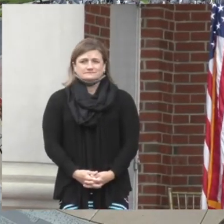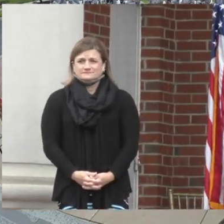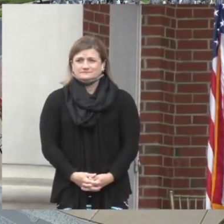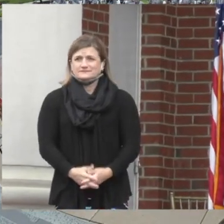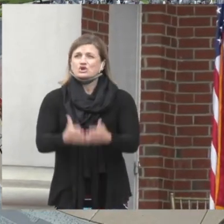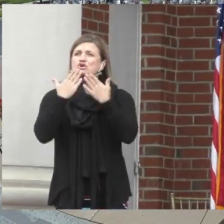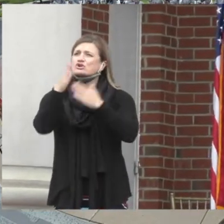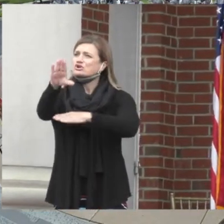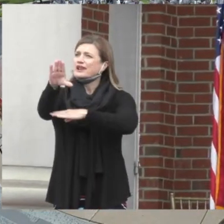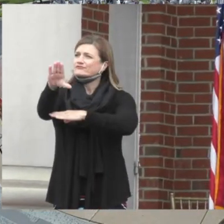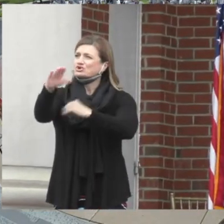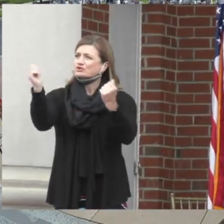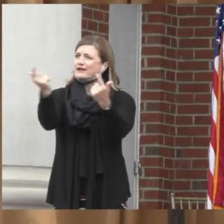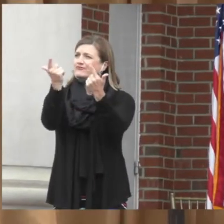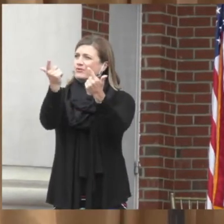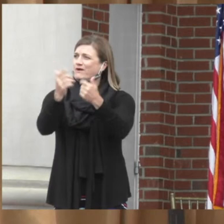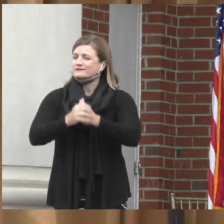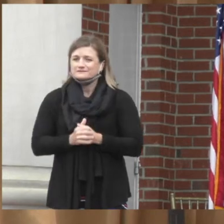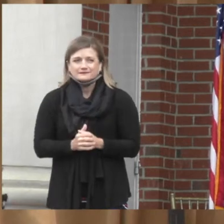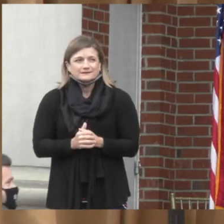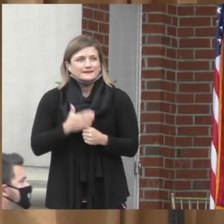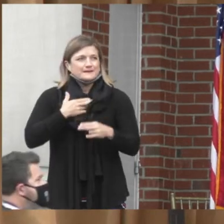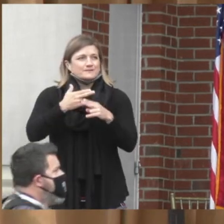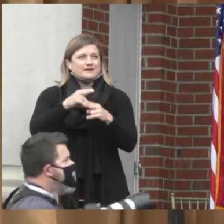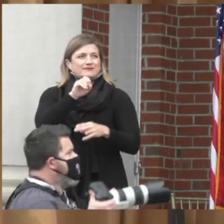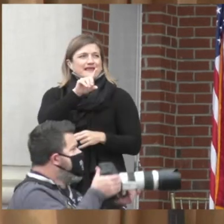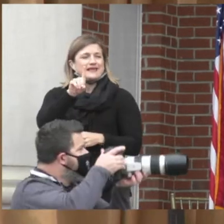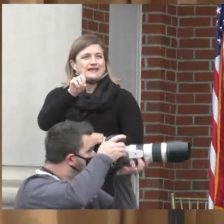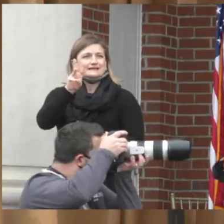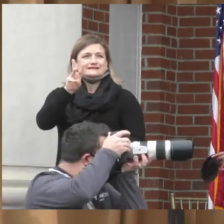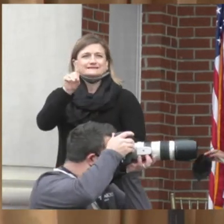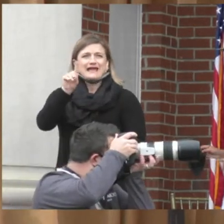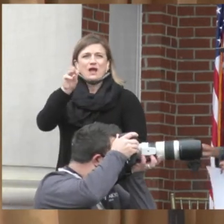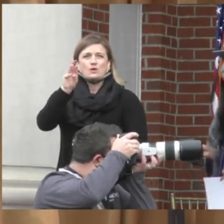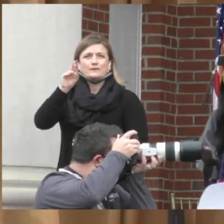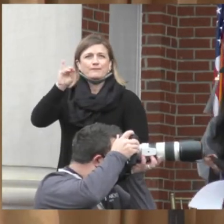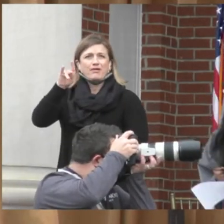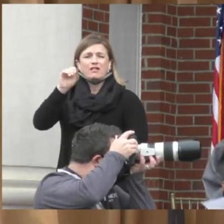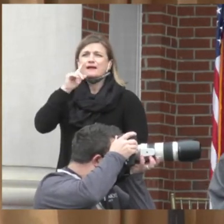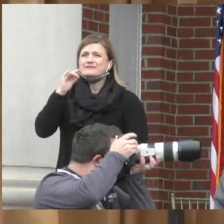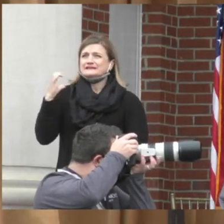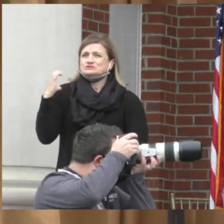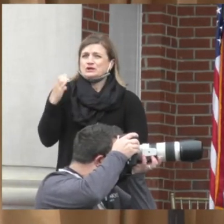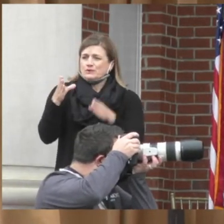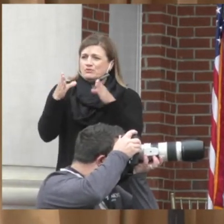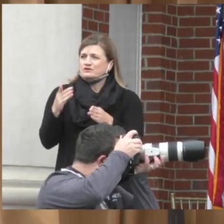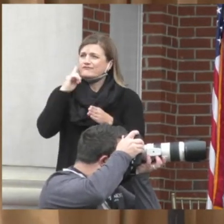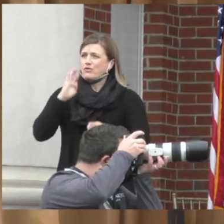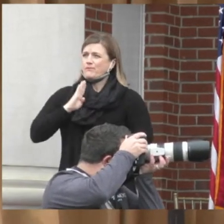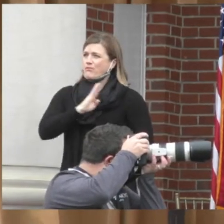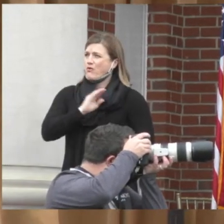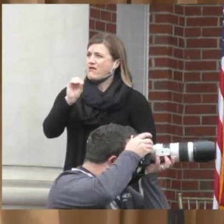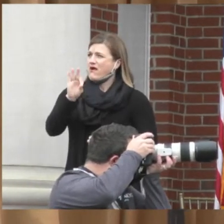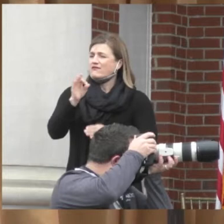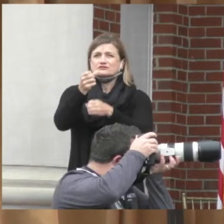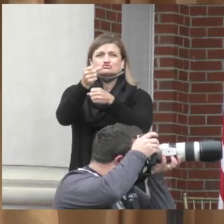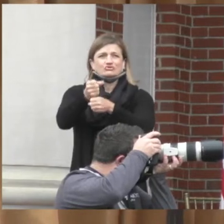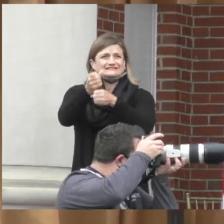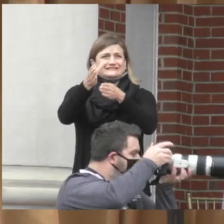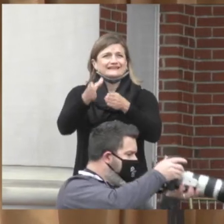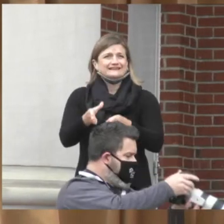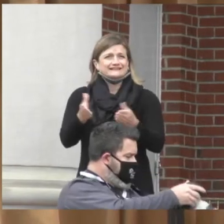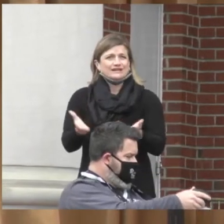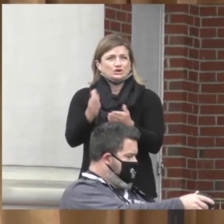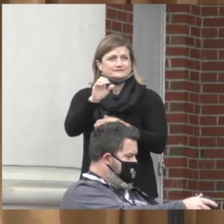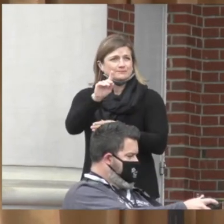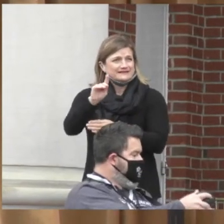Good afternoon, everyone. My name is Ed Dalrymple. I am the chair of the Board of Trustees here at Central Piedmont and would